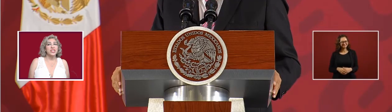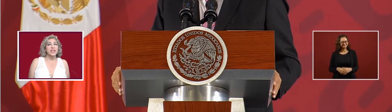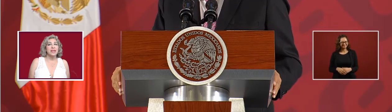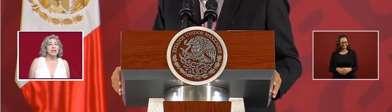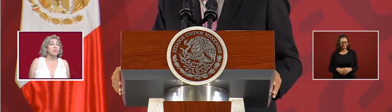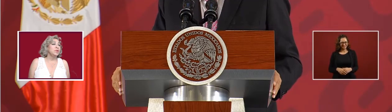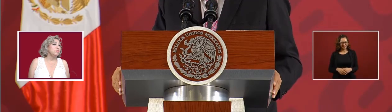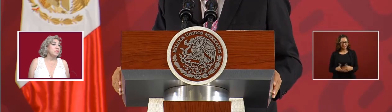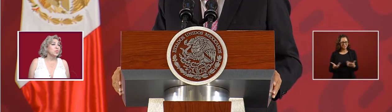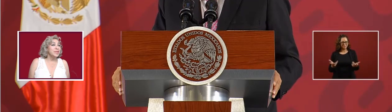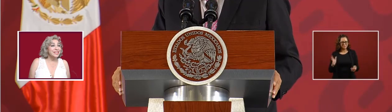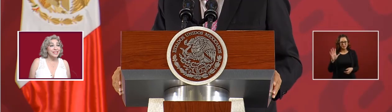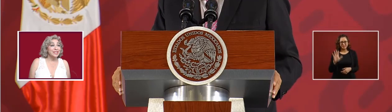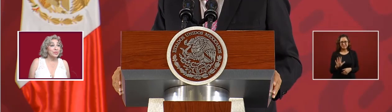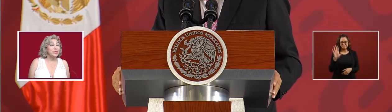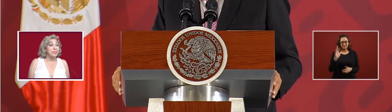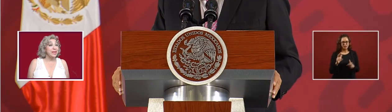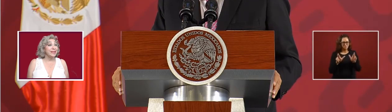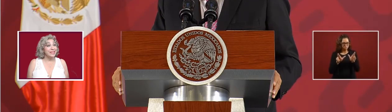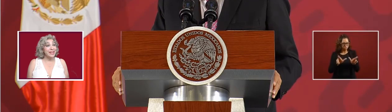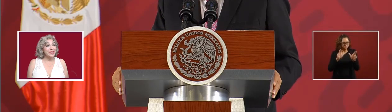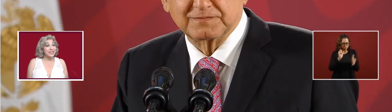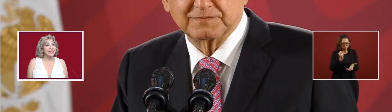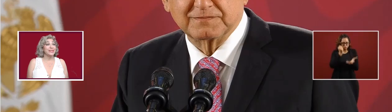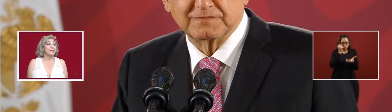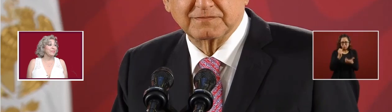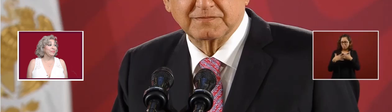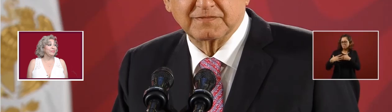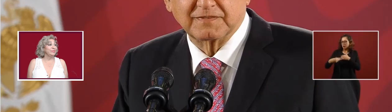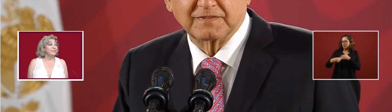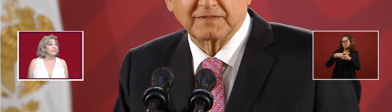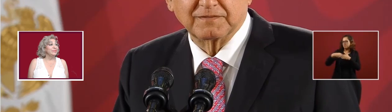Richie would, richness would be contagious.